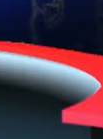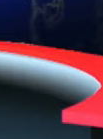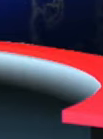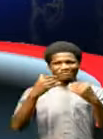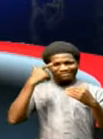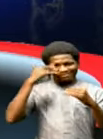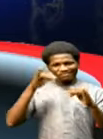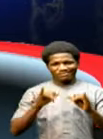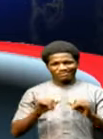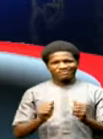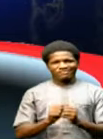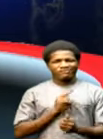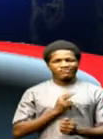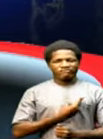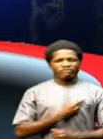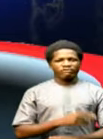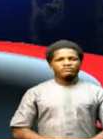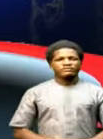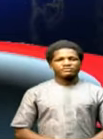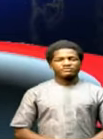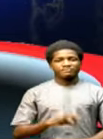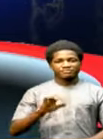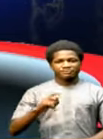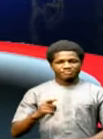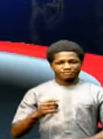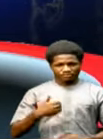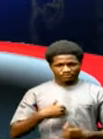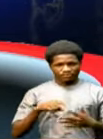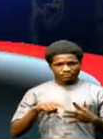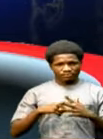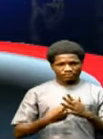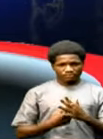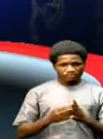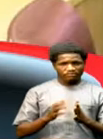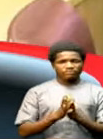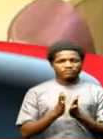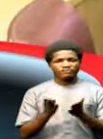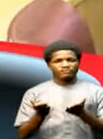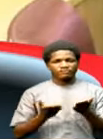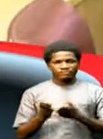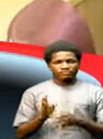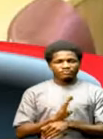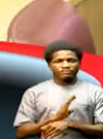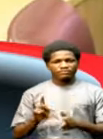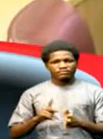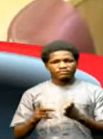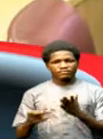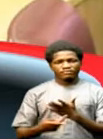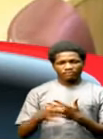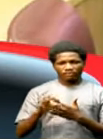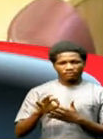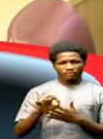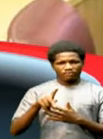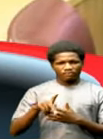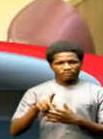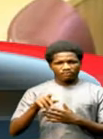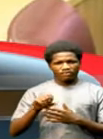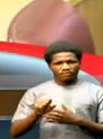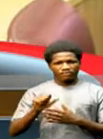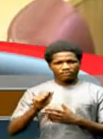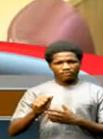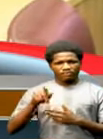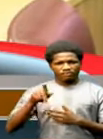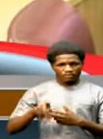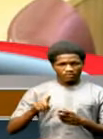Staying with us, the federal government has launched Public Service Entrepreneurship Program, FPSEP, towards